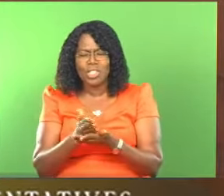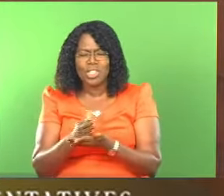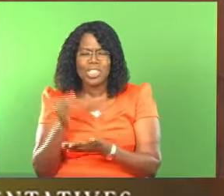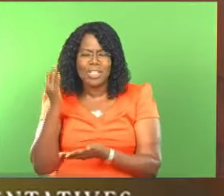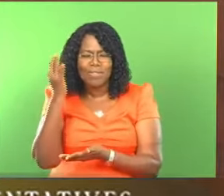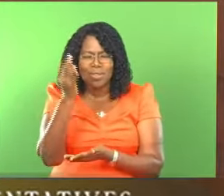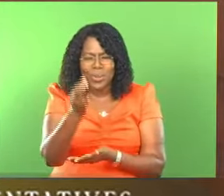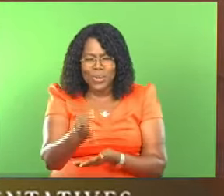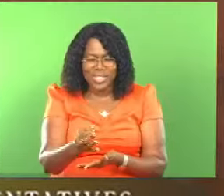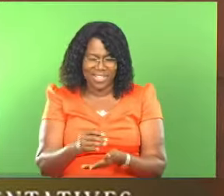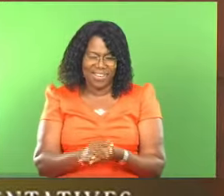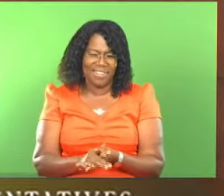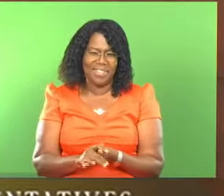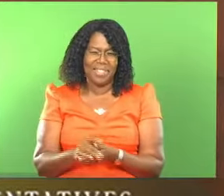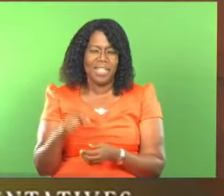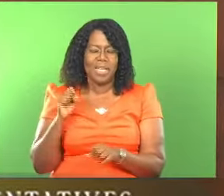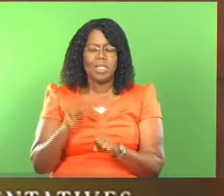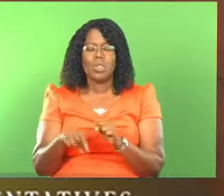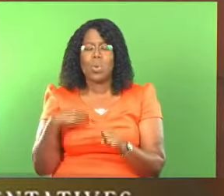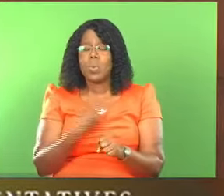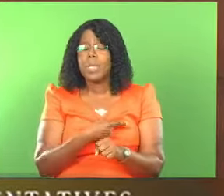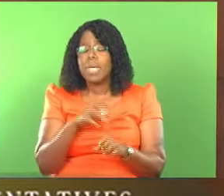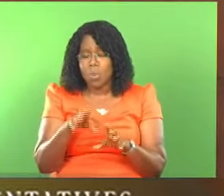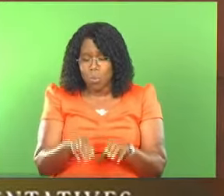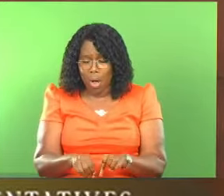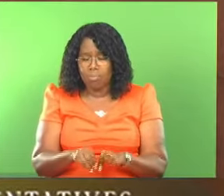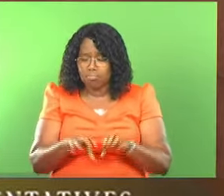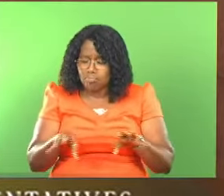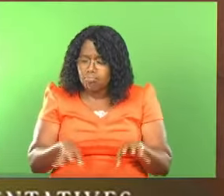call for purposeful action.